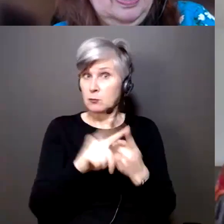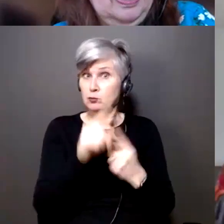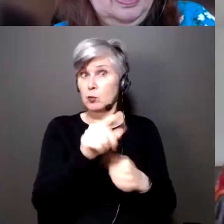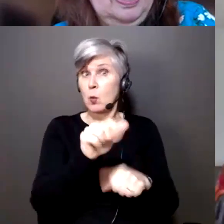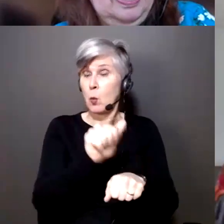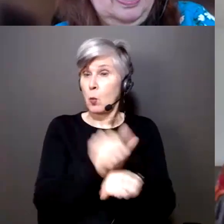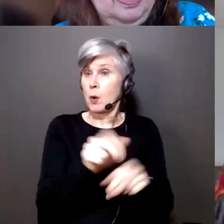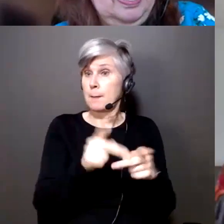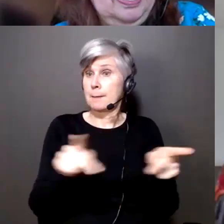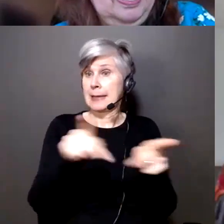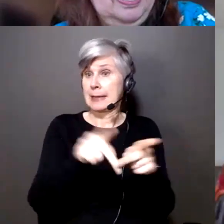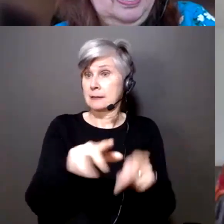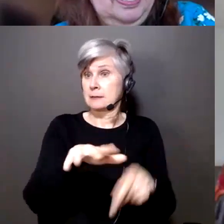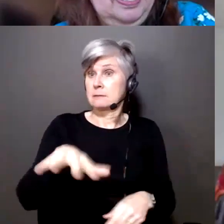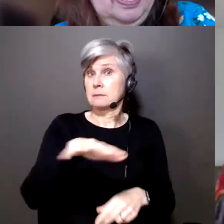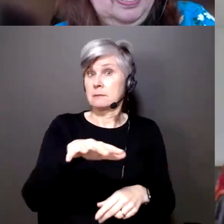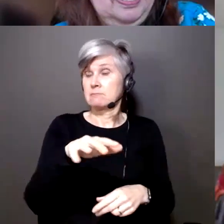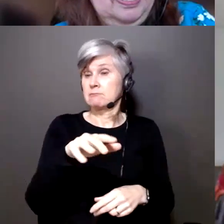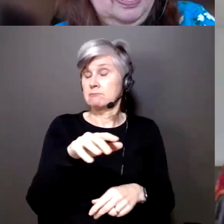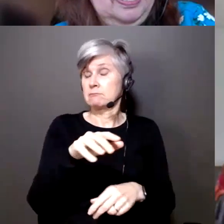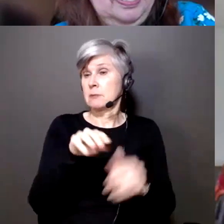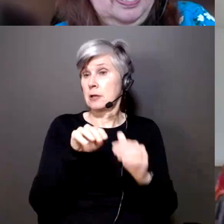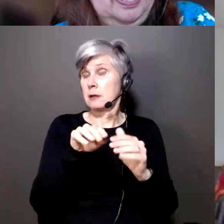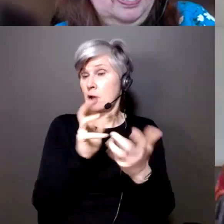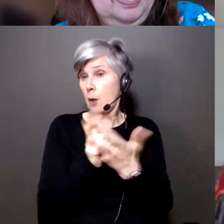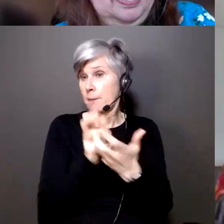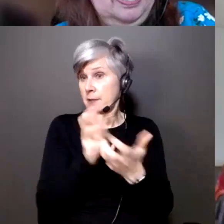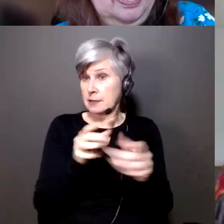workplace accommodation specialist to discuss solutions.